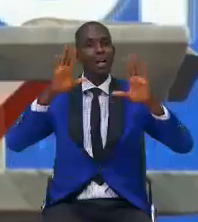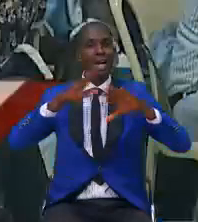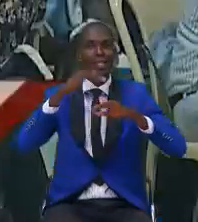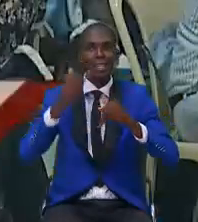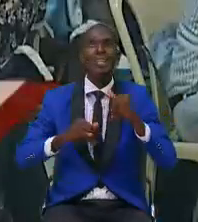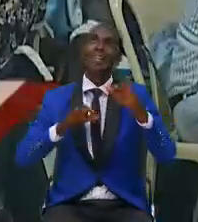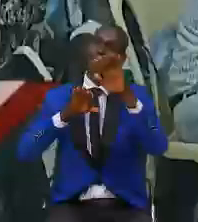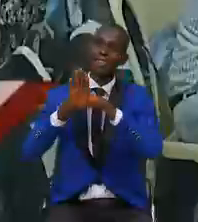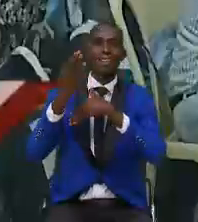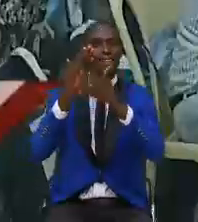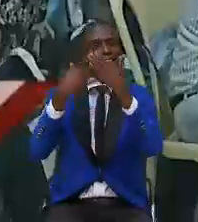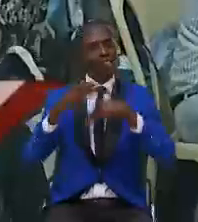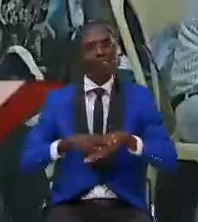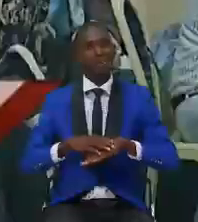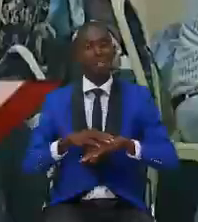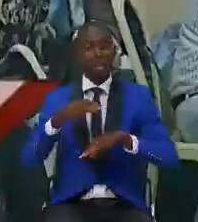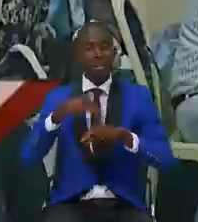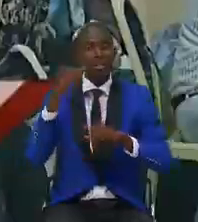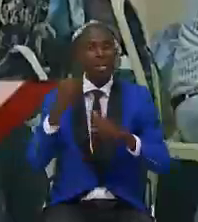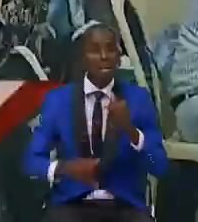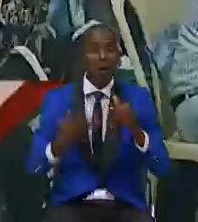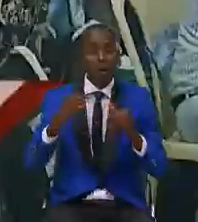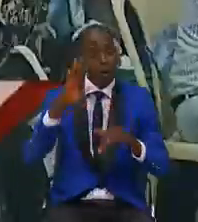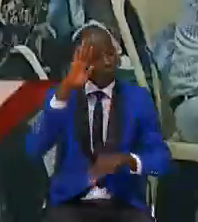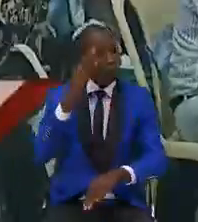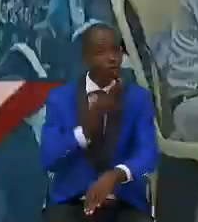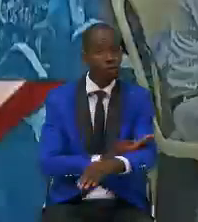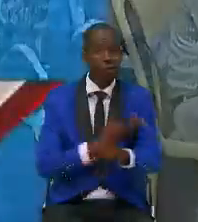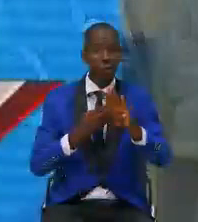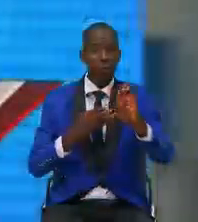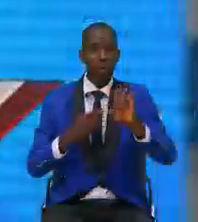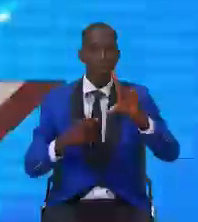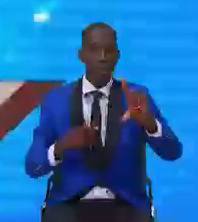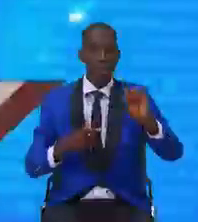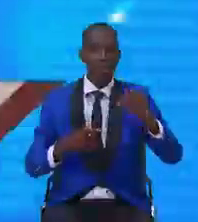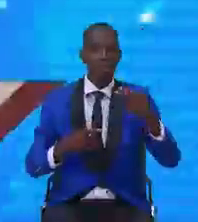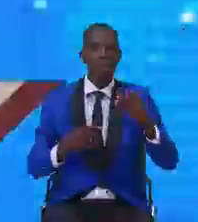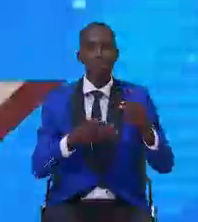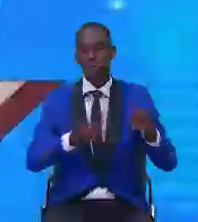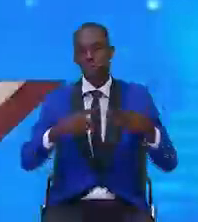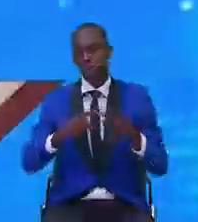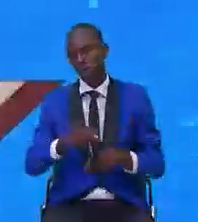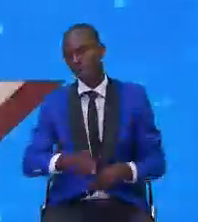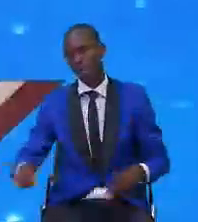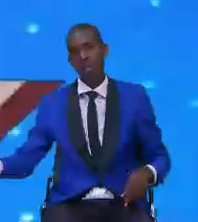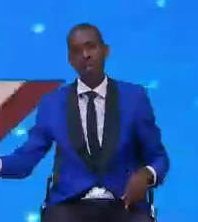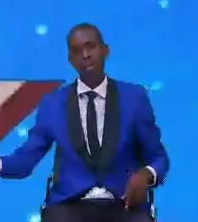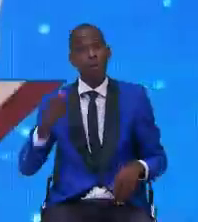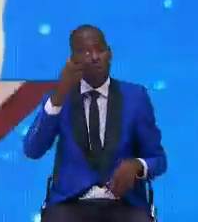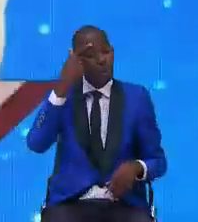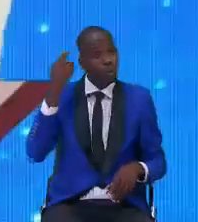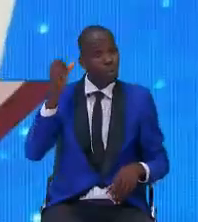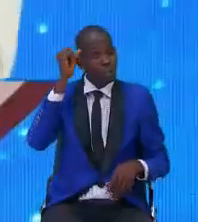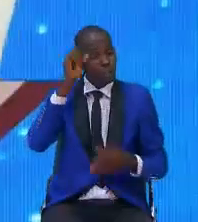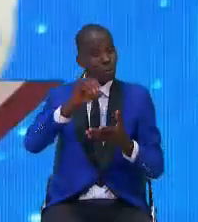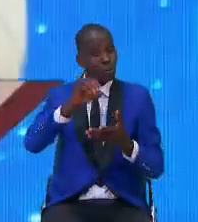heaven, and the end of Belshazzar, hell, because the barrier was never broken down.